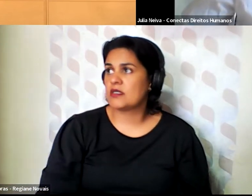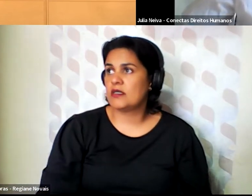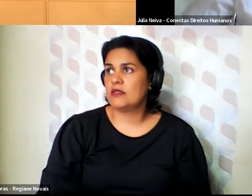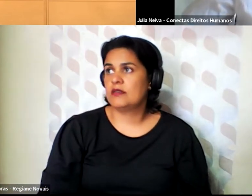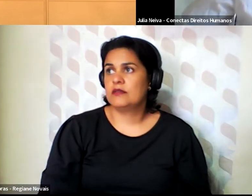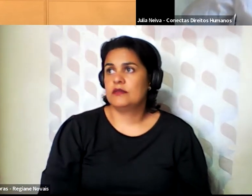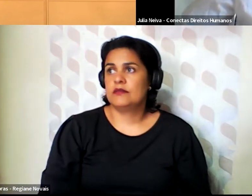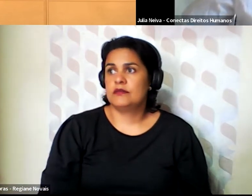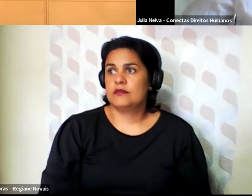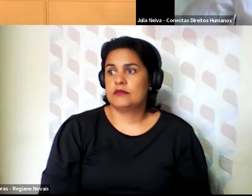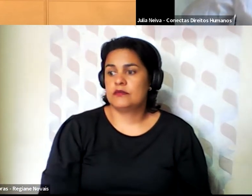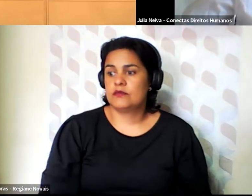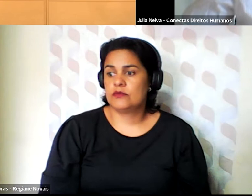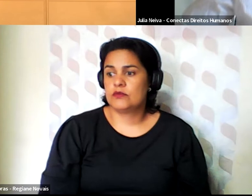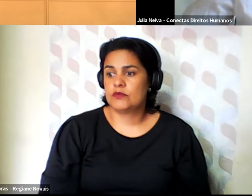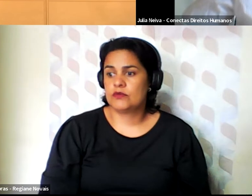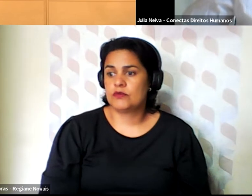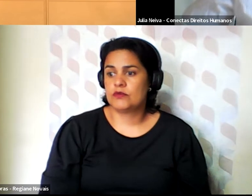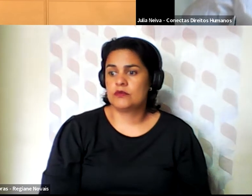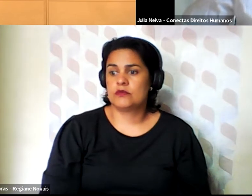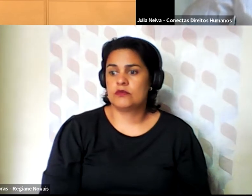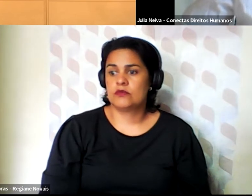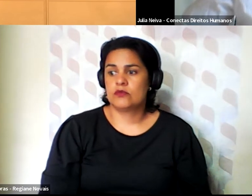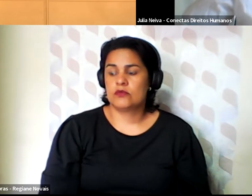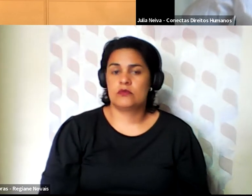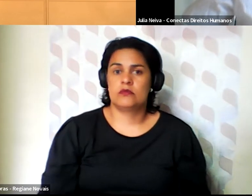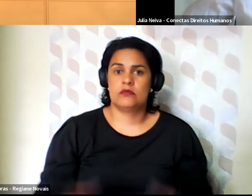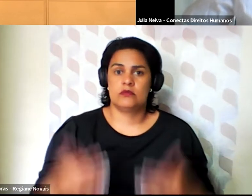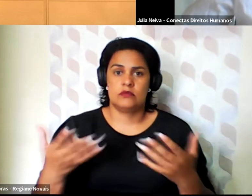at improving our situation in the long run.